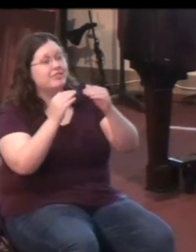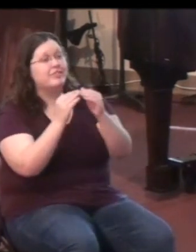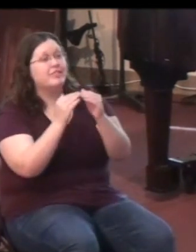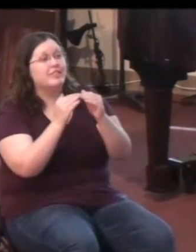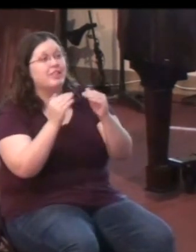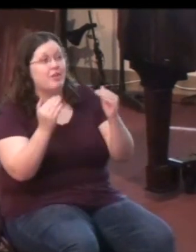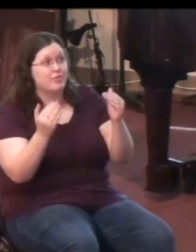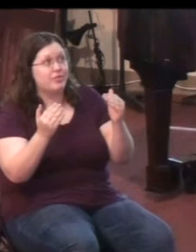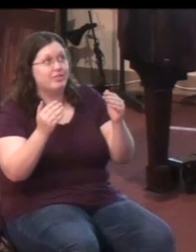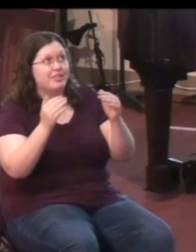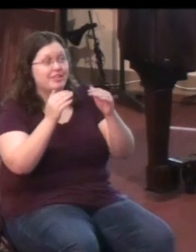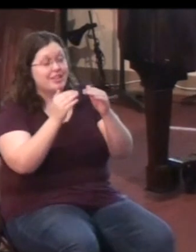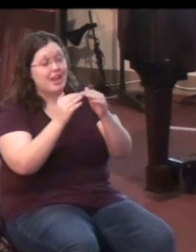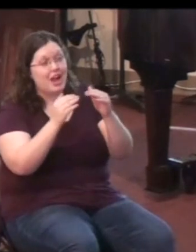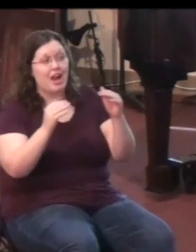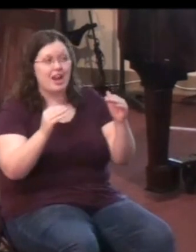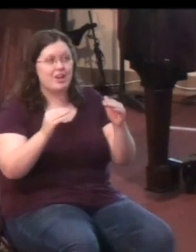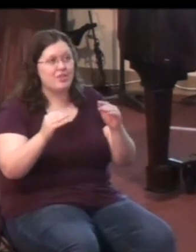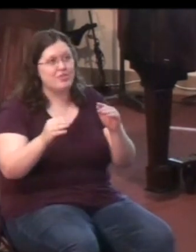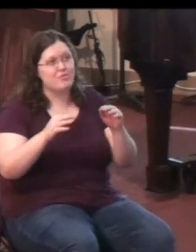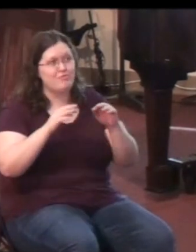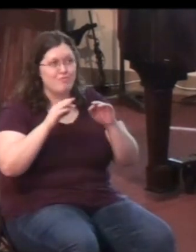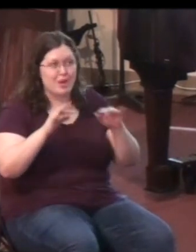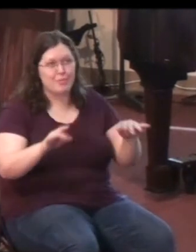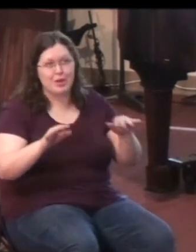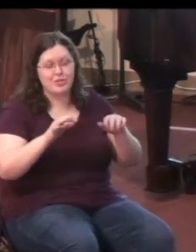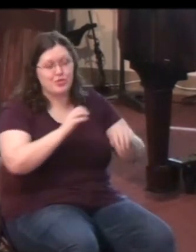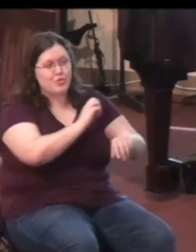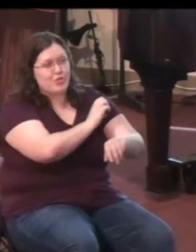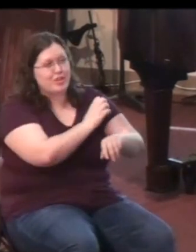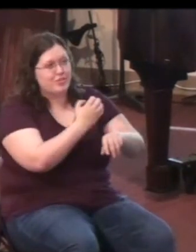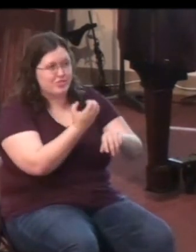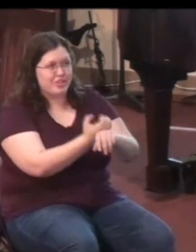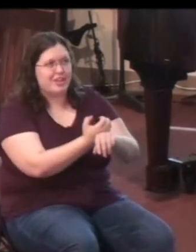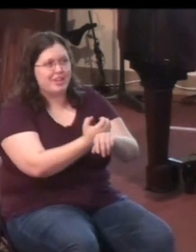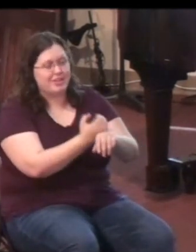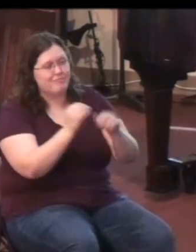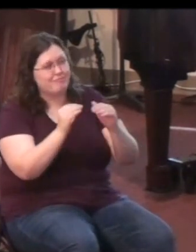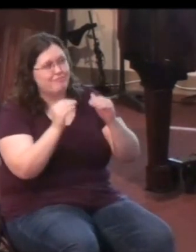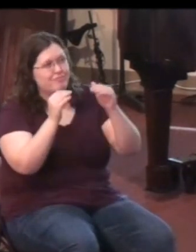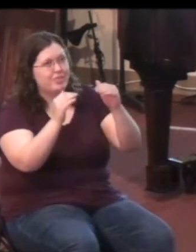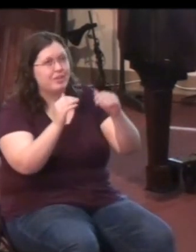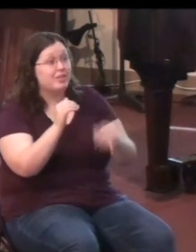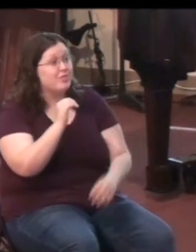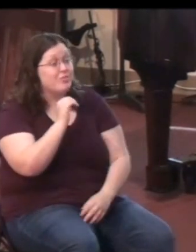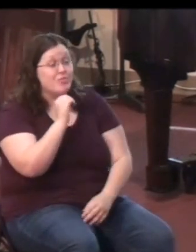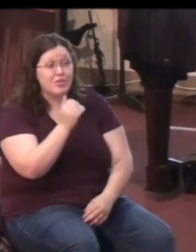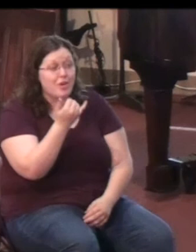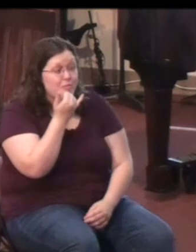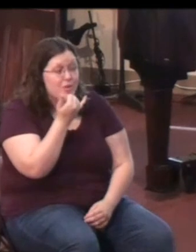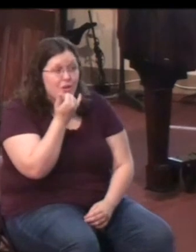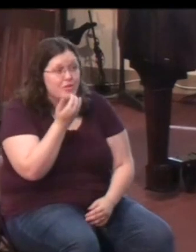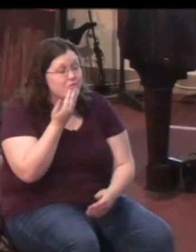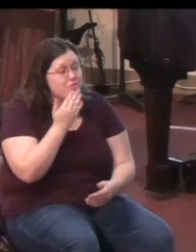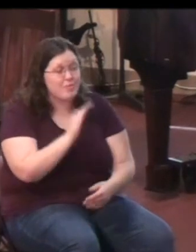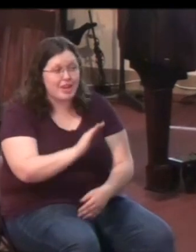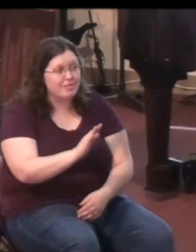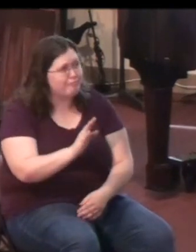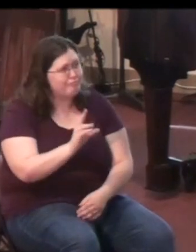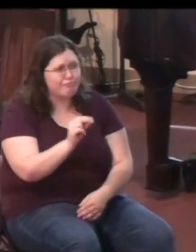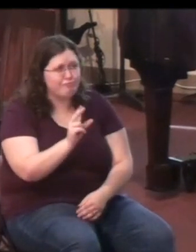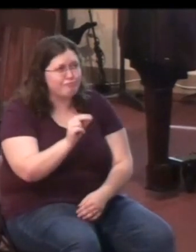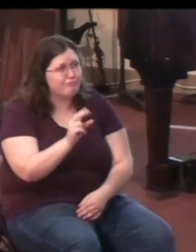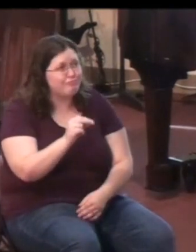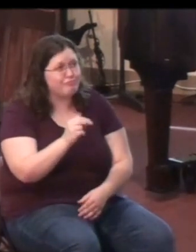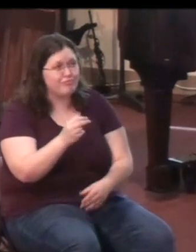higher vibrational energy and consciousness than the one below it. None of them are wrong. It's just a part of